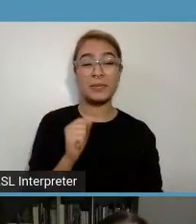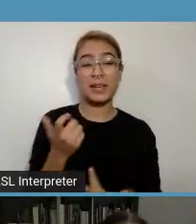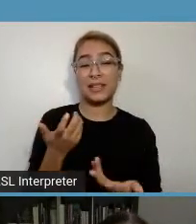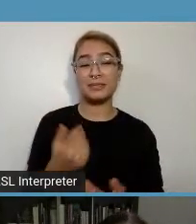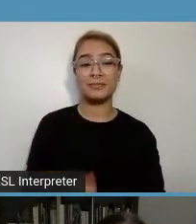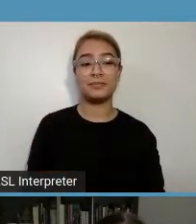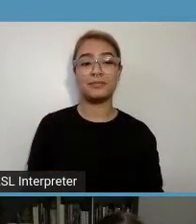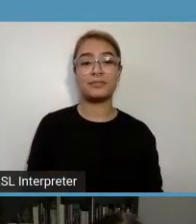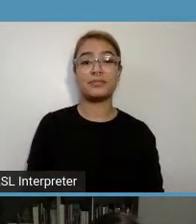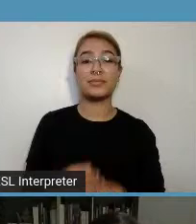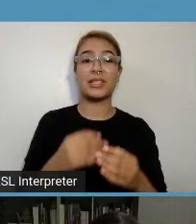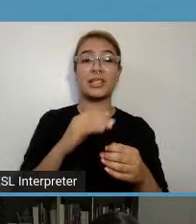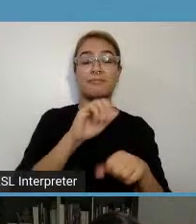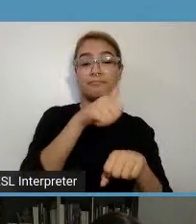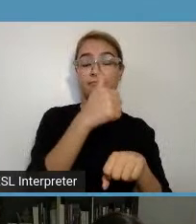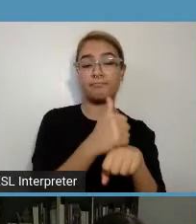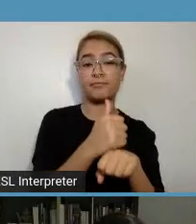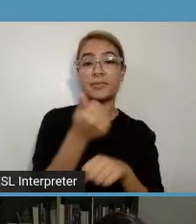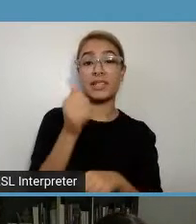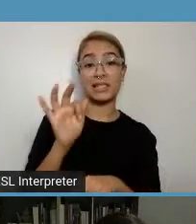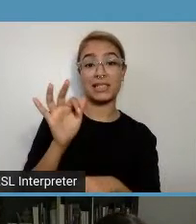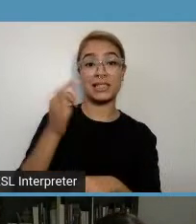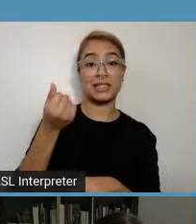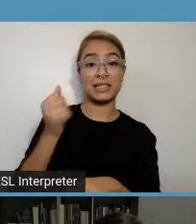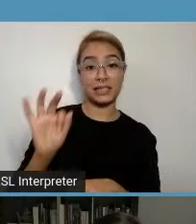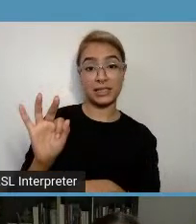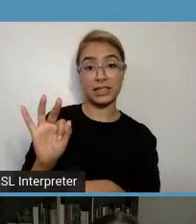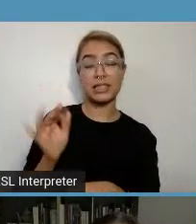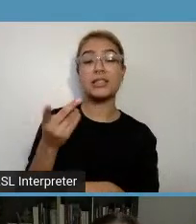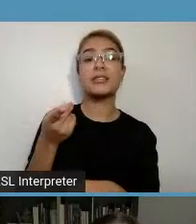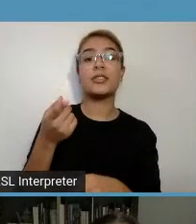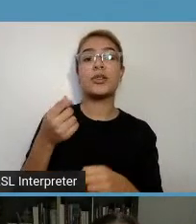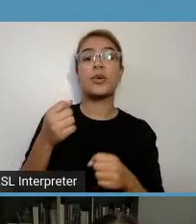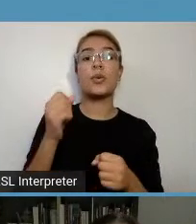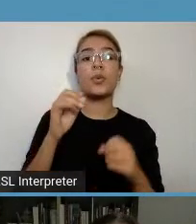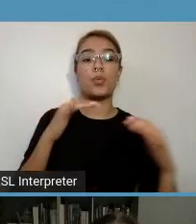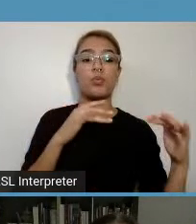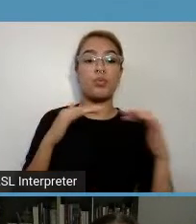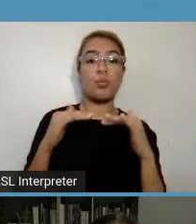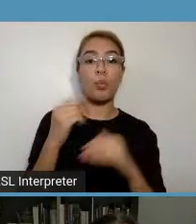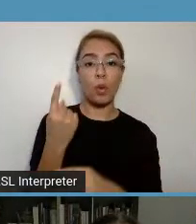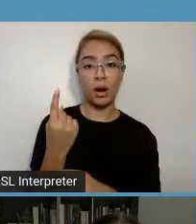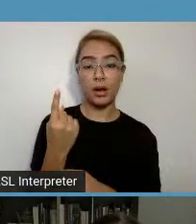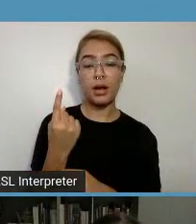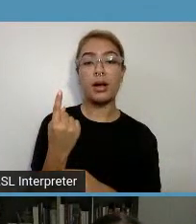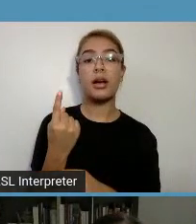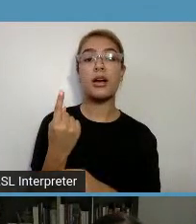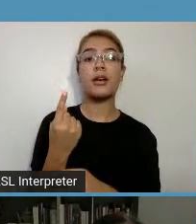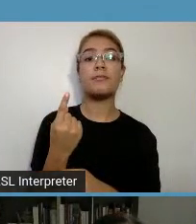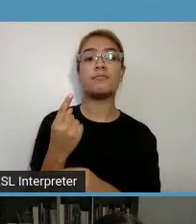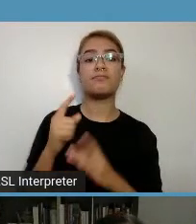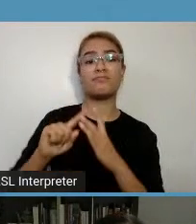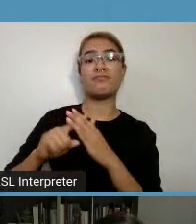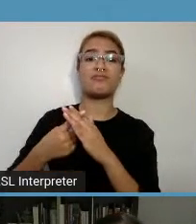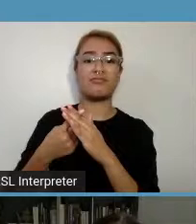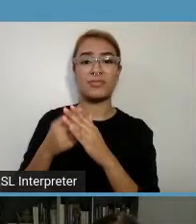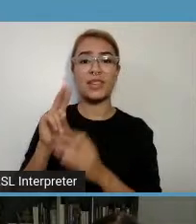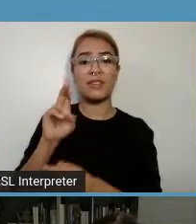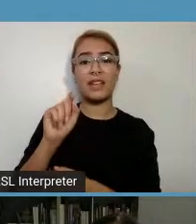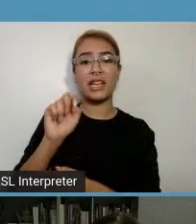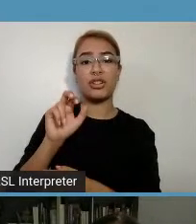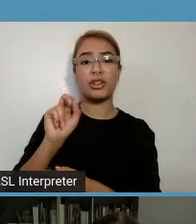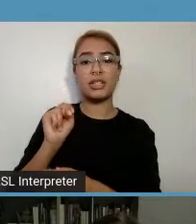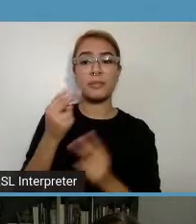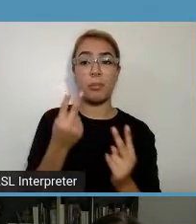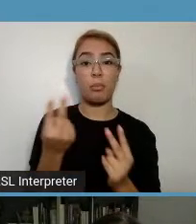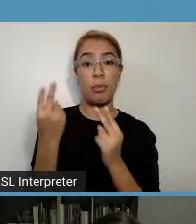It was built in 1919 by the veterans of World War I. And so it was originally the Veterans Memorial Building. Since then,